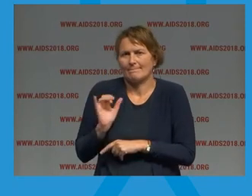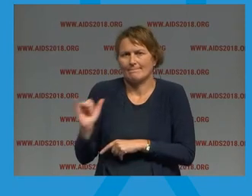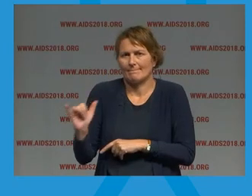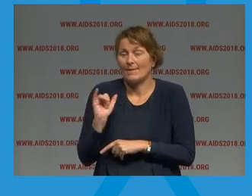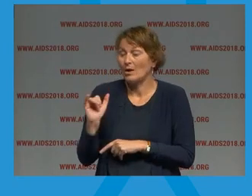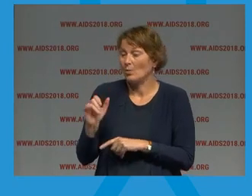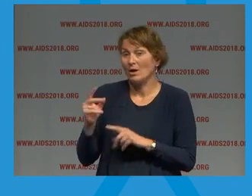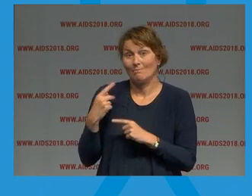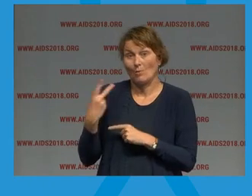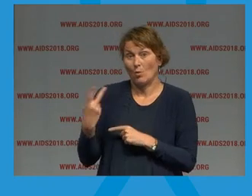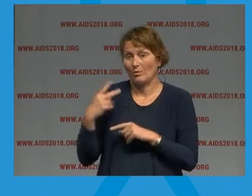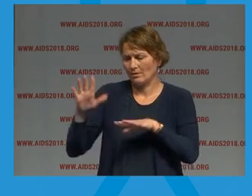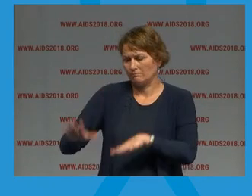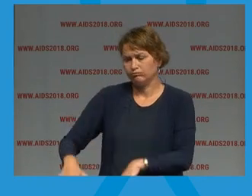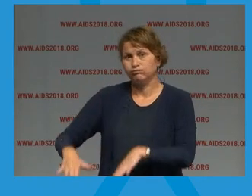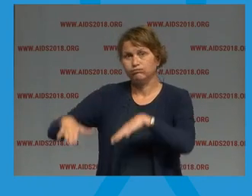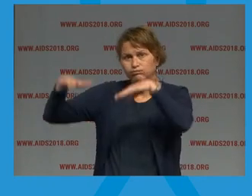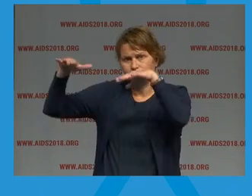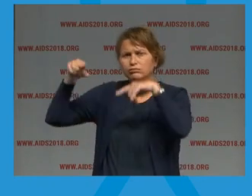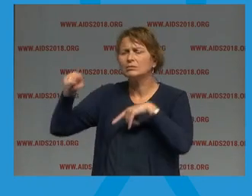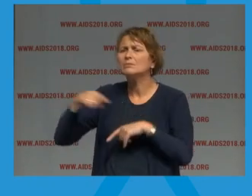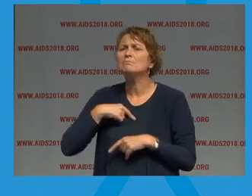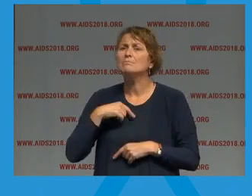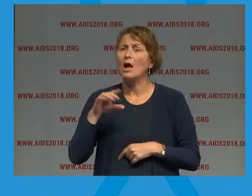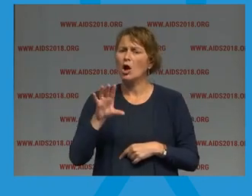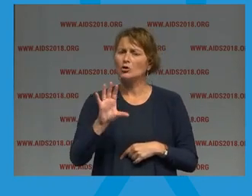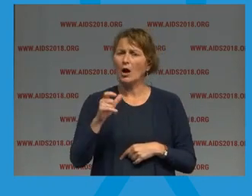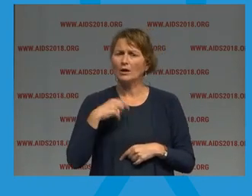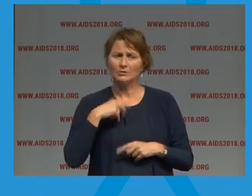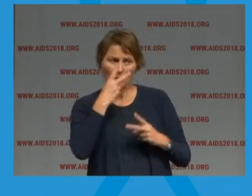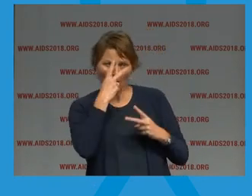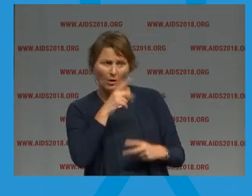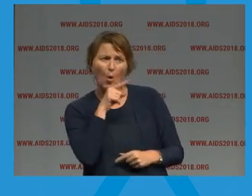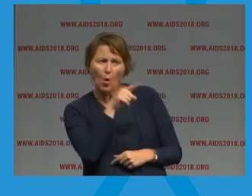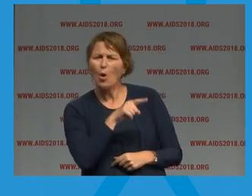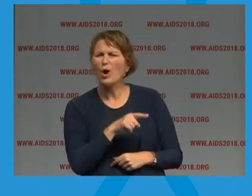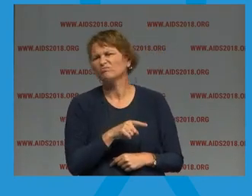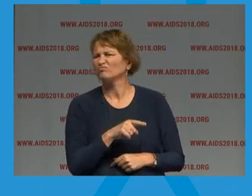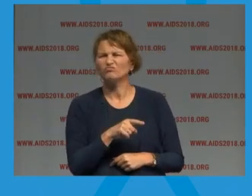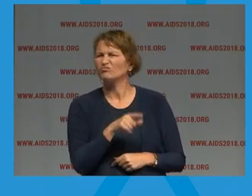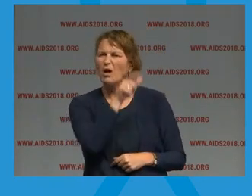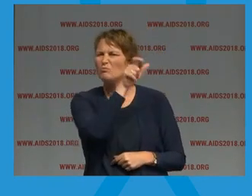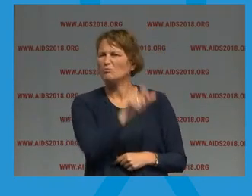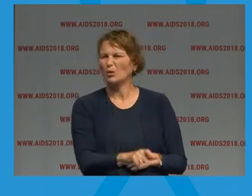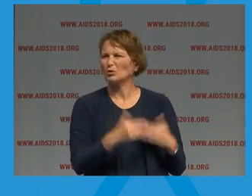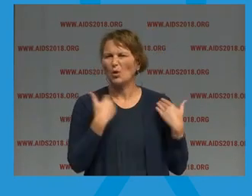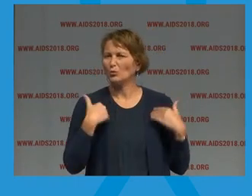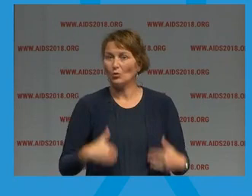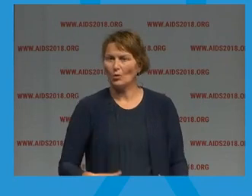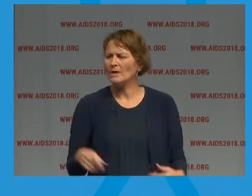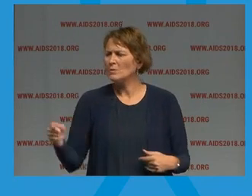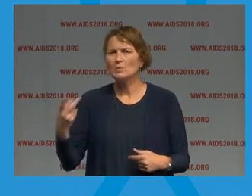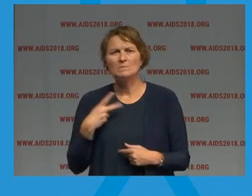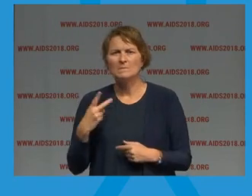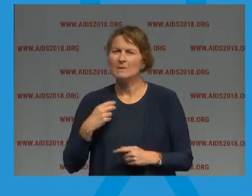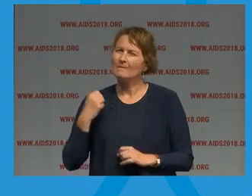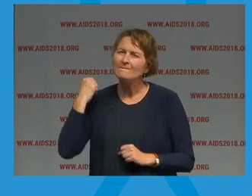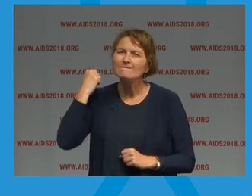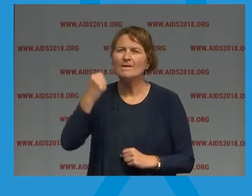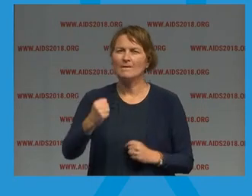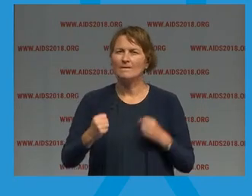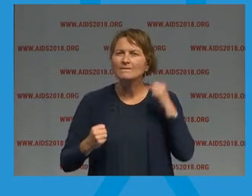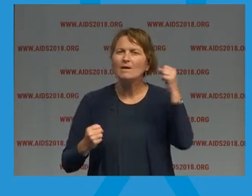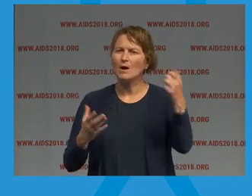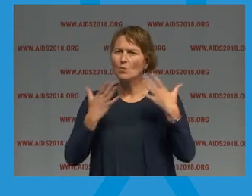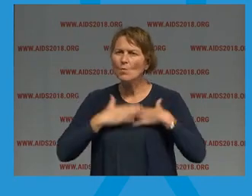country that didn't recognize us as human beings. So to fight to become something is something that